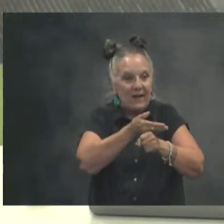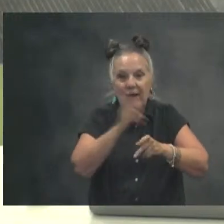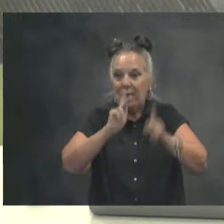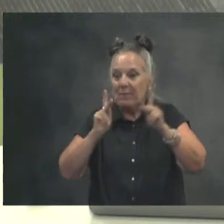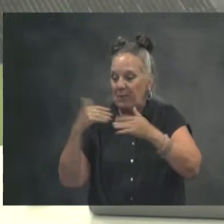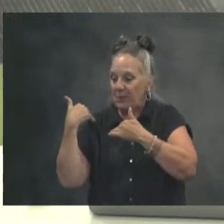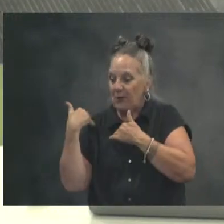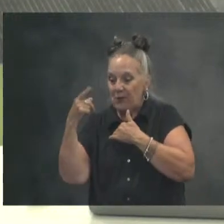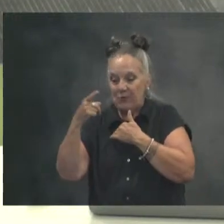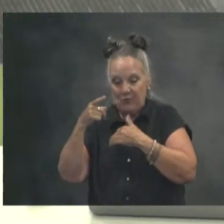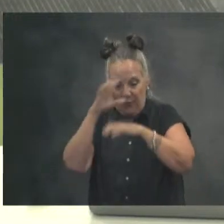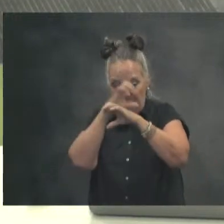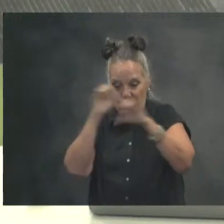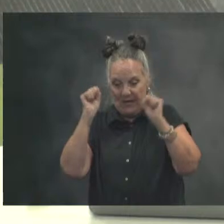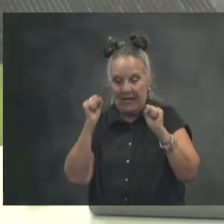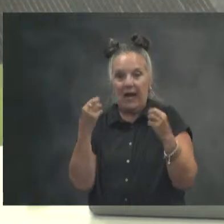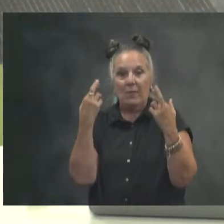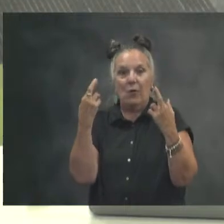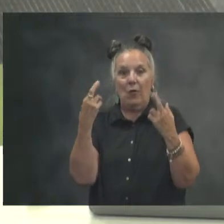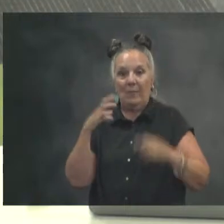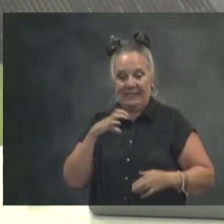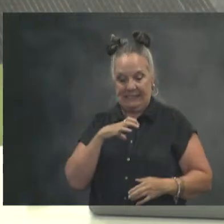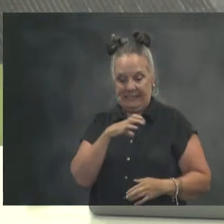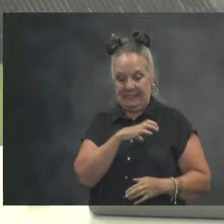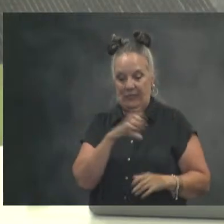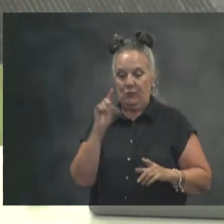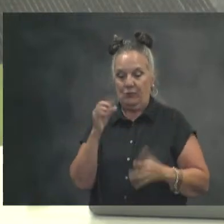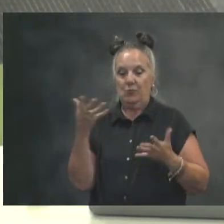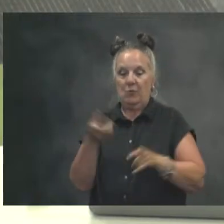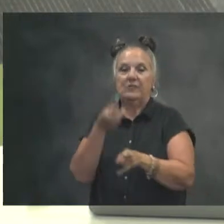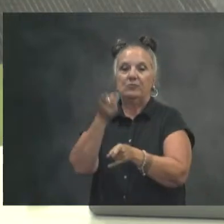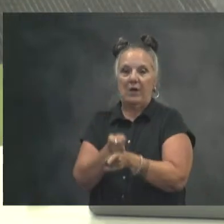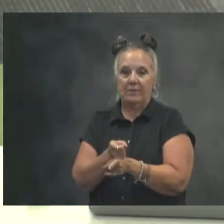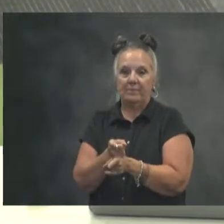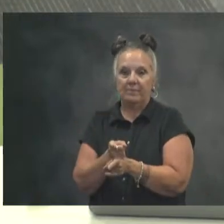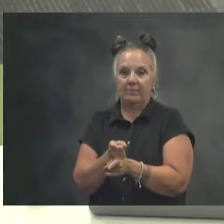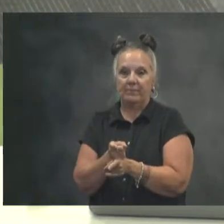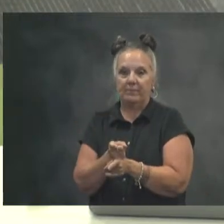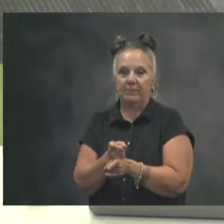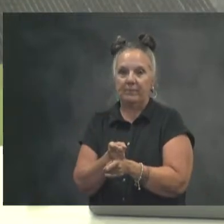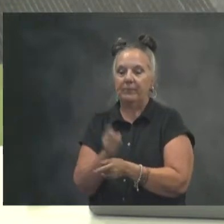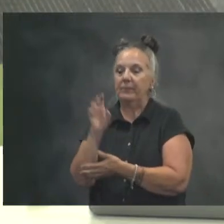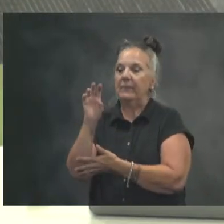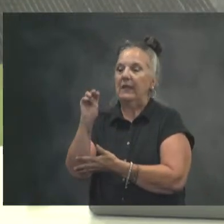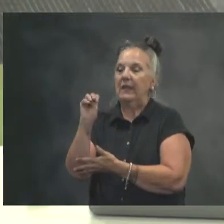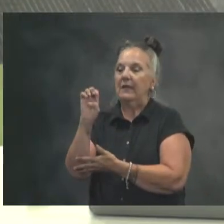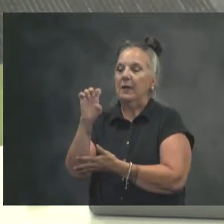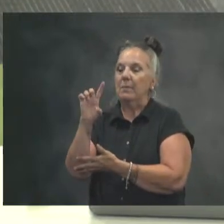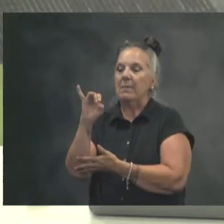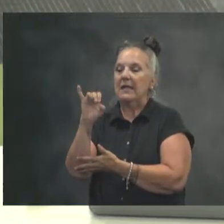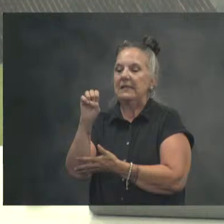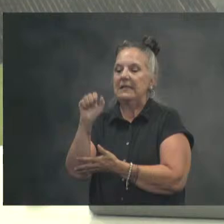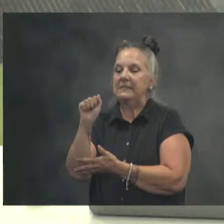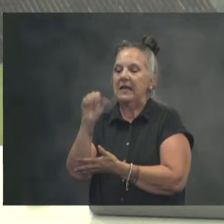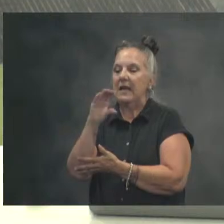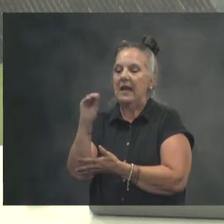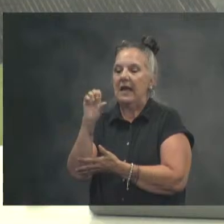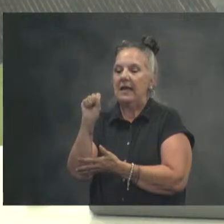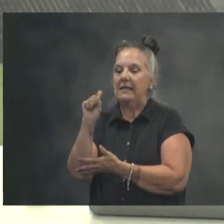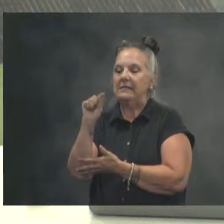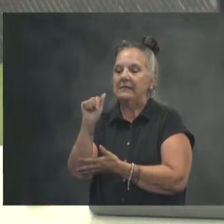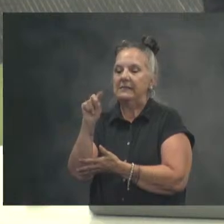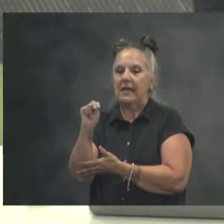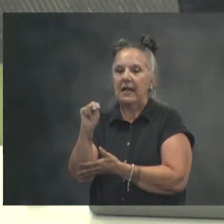You're a board president, and I'm hoping the citizens do what's right. Melissa and Stan need to get canned.